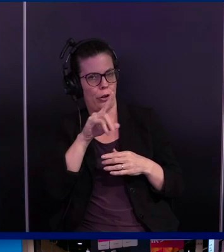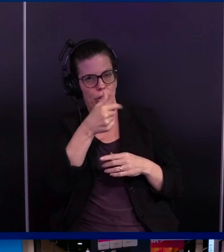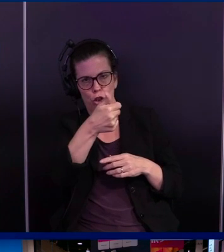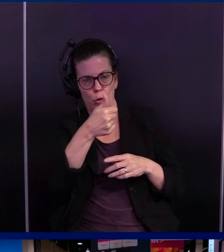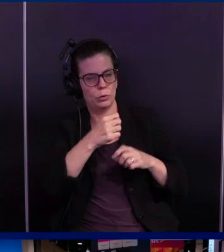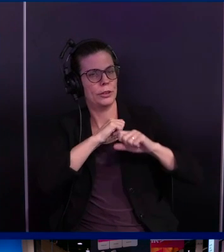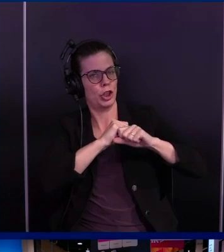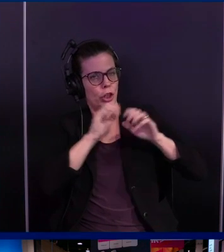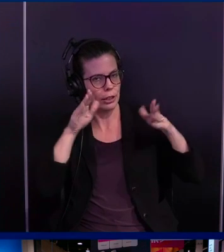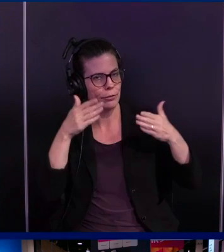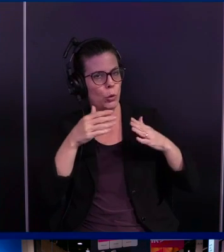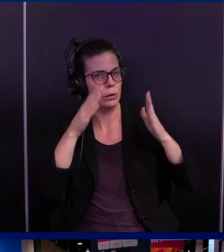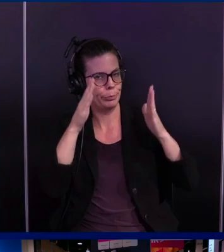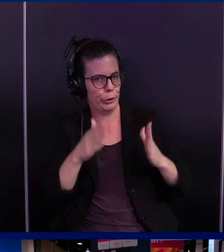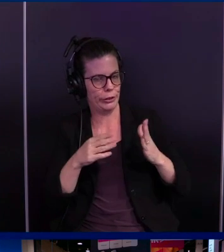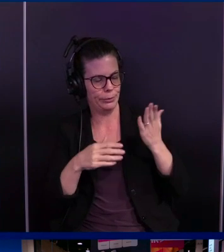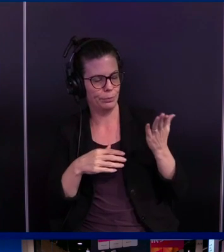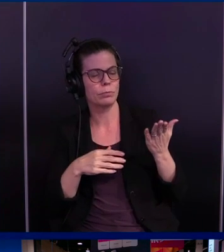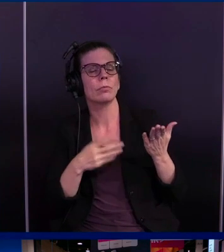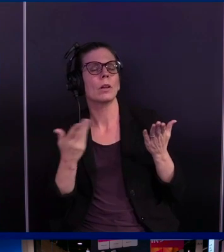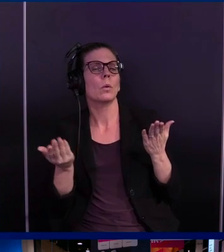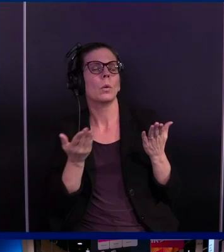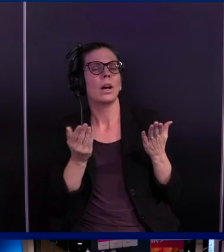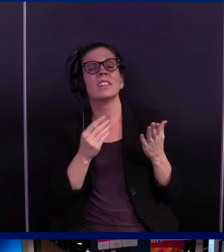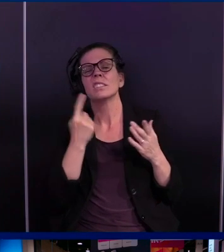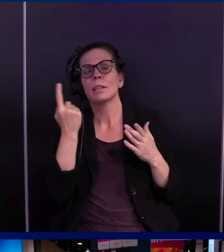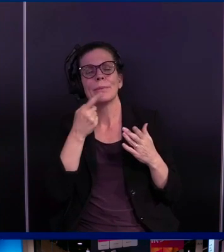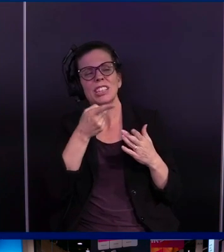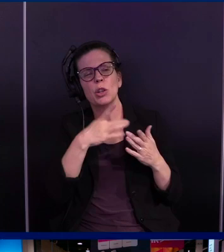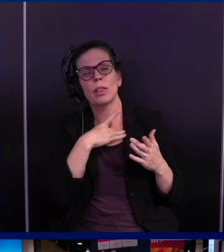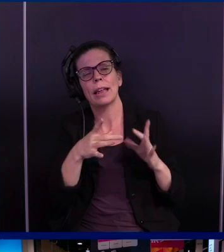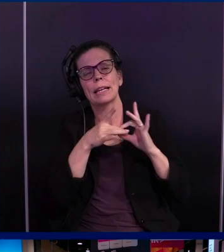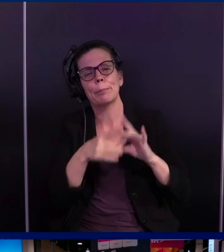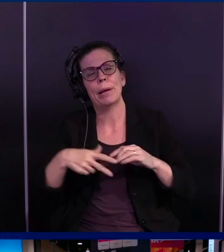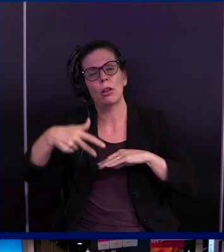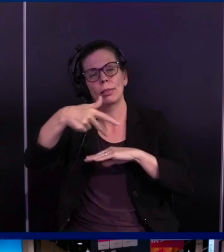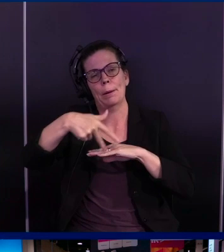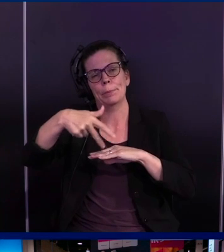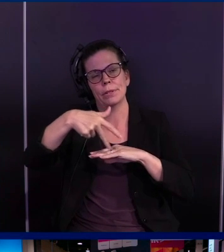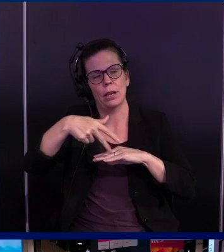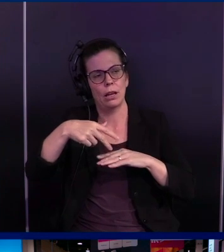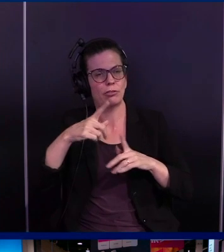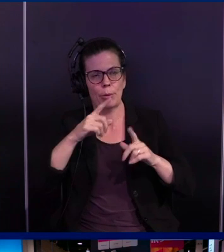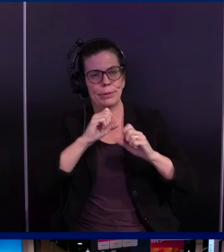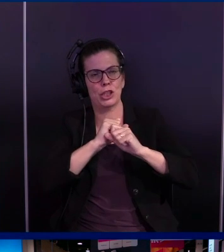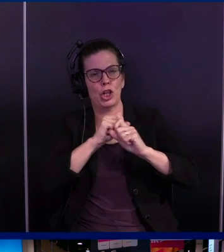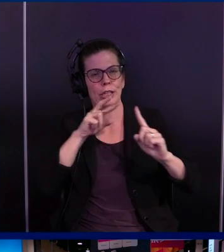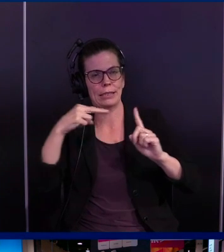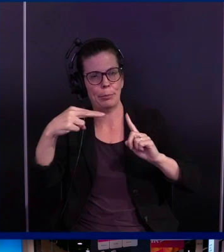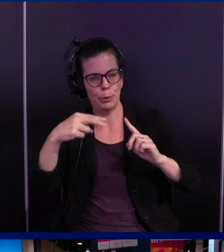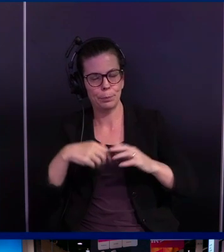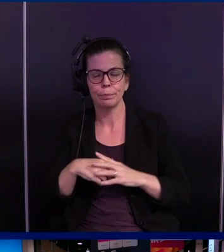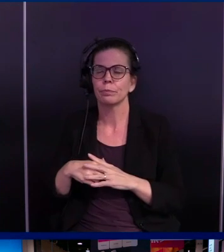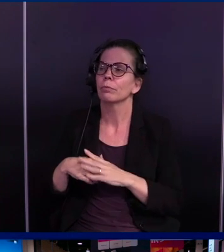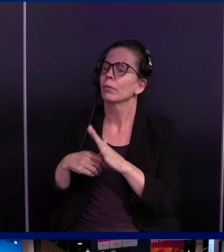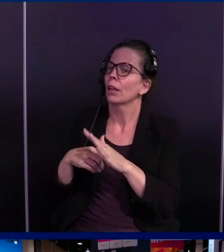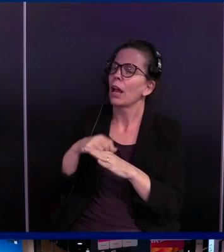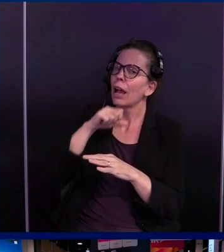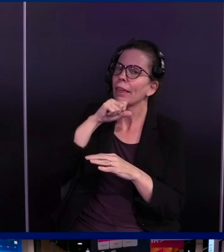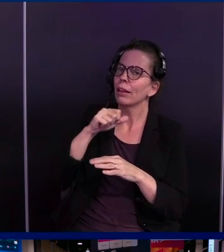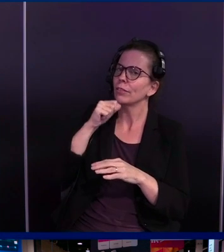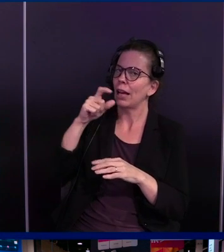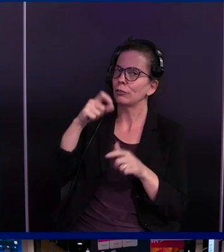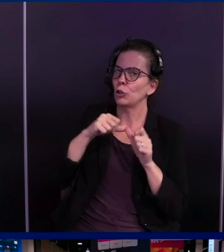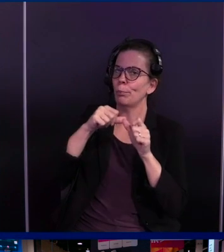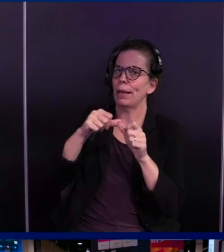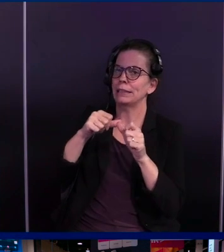person, security-focused person, what is something that you like about Lambda? from a security standpoint? I love not having to